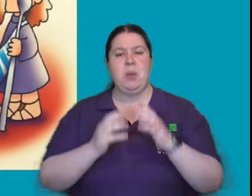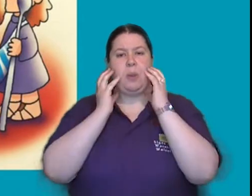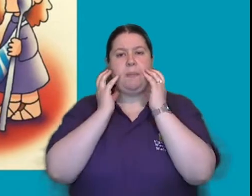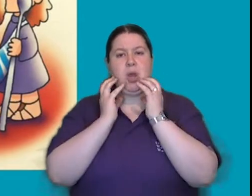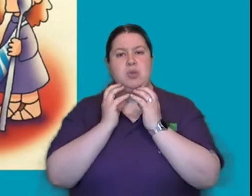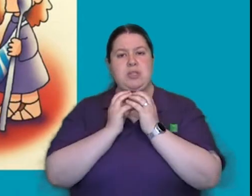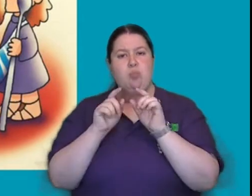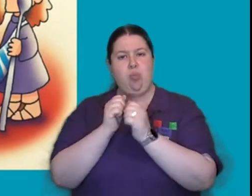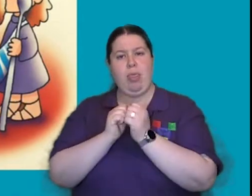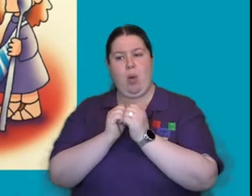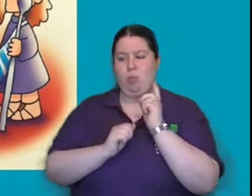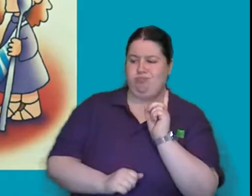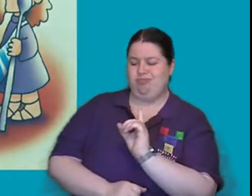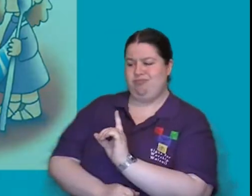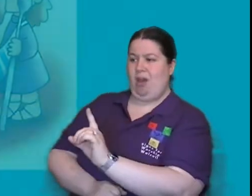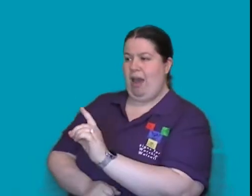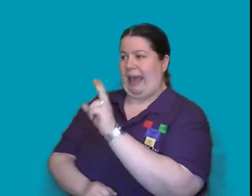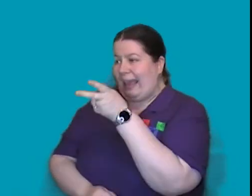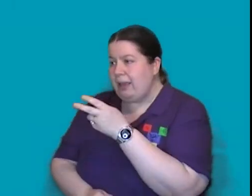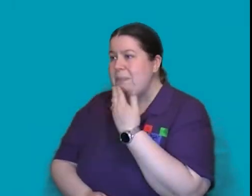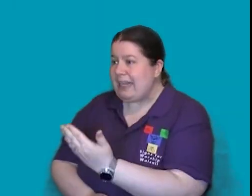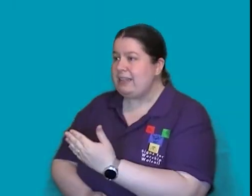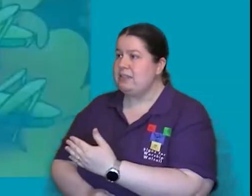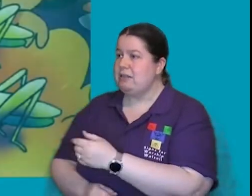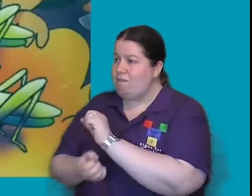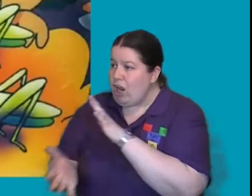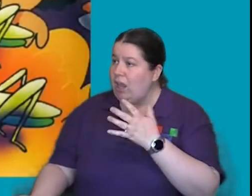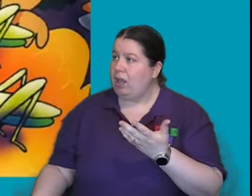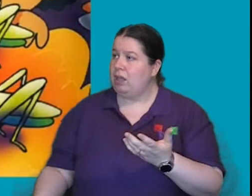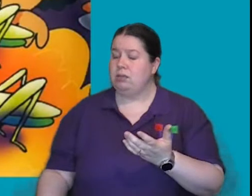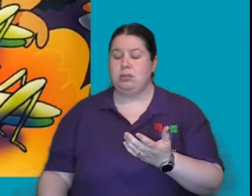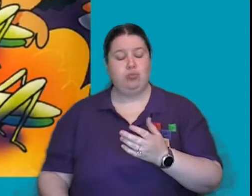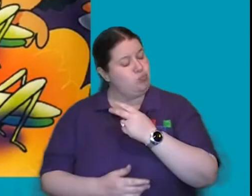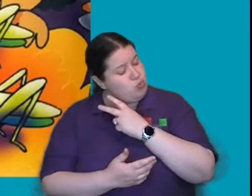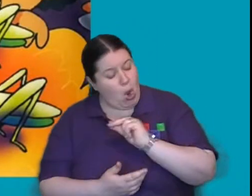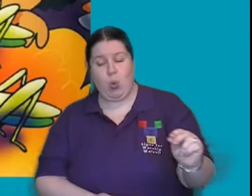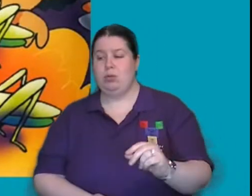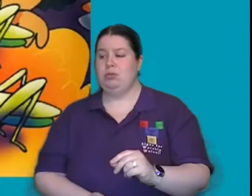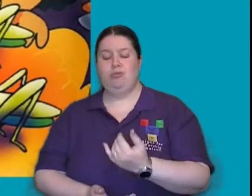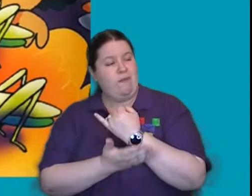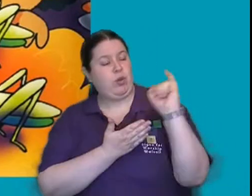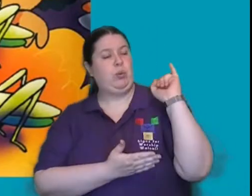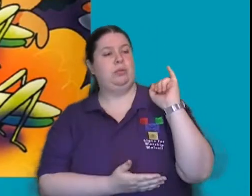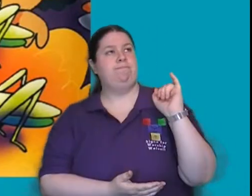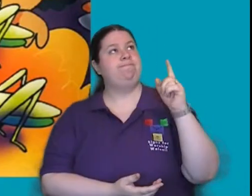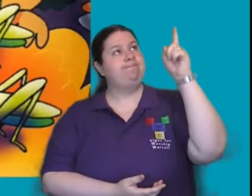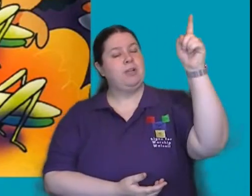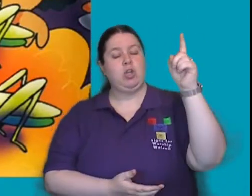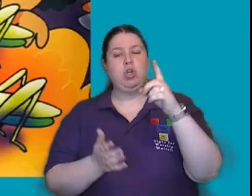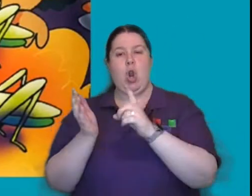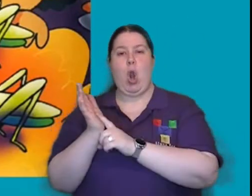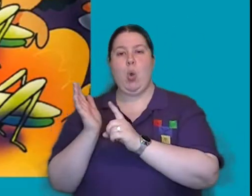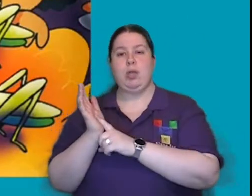Moses and Aaron asked for the eighth time, let my people go. But he said no. So God sent